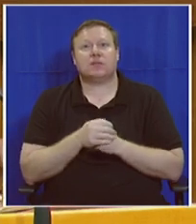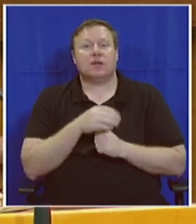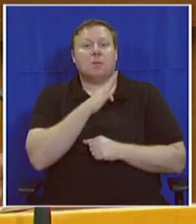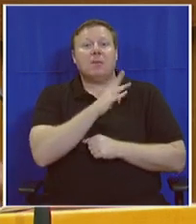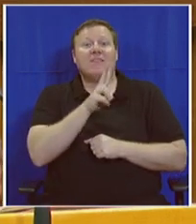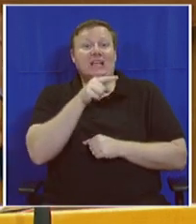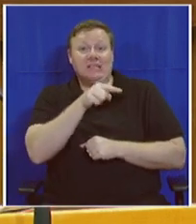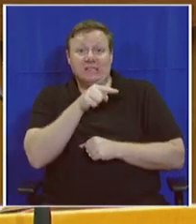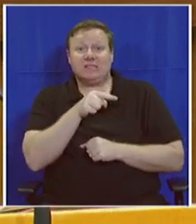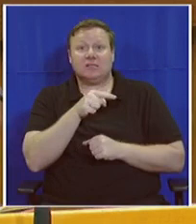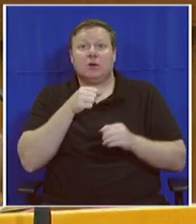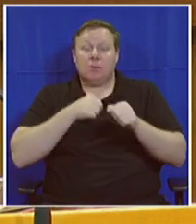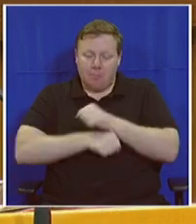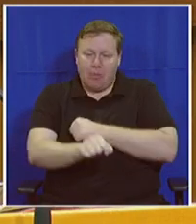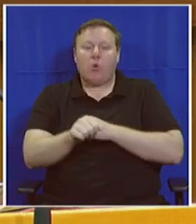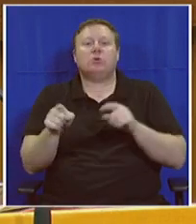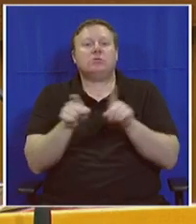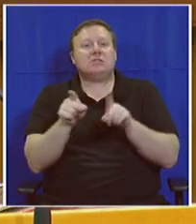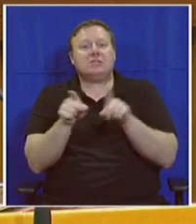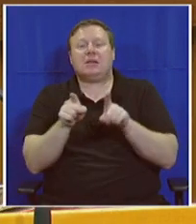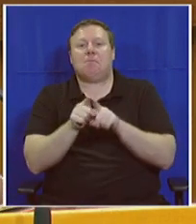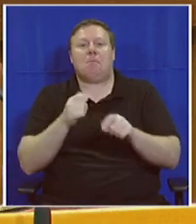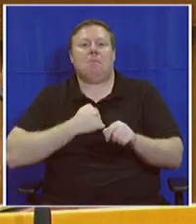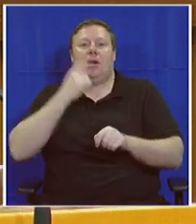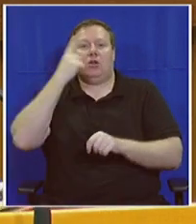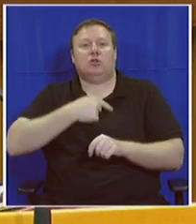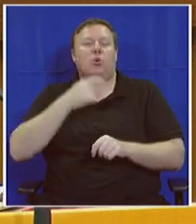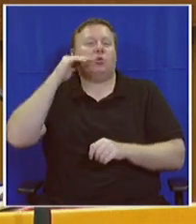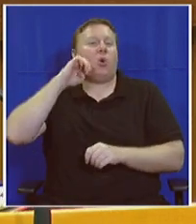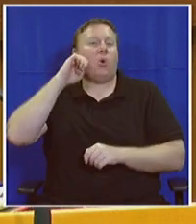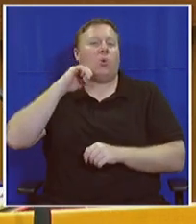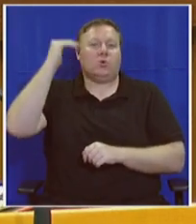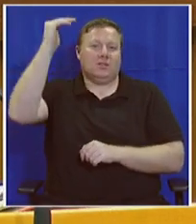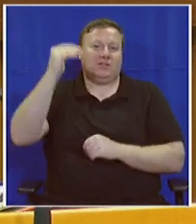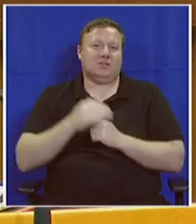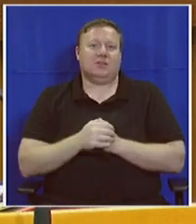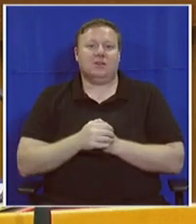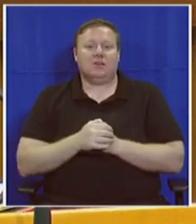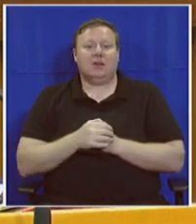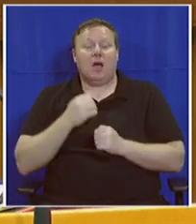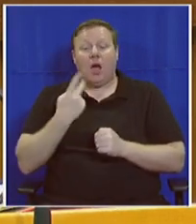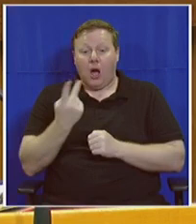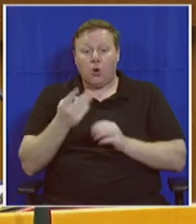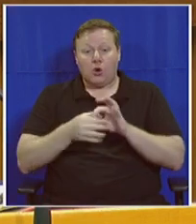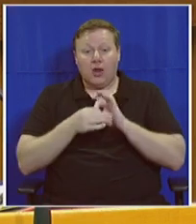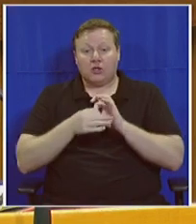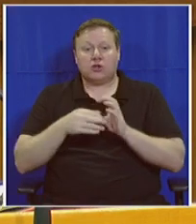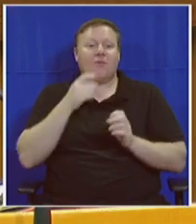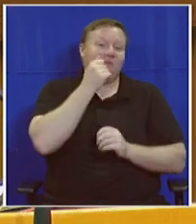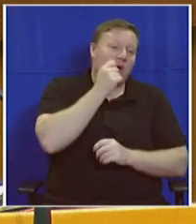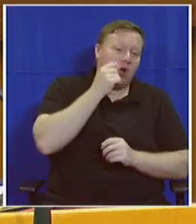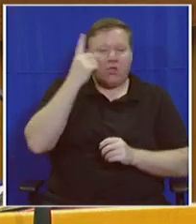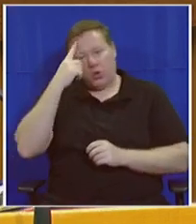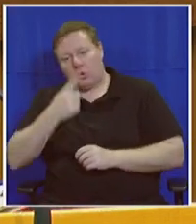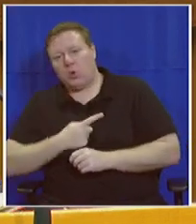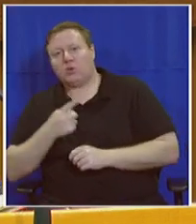year as my firstborn girl child. So our relationship was a father and daughter. Only